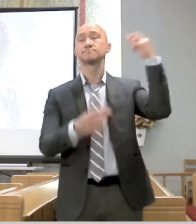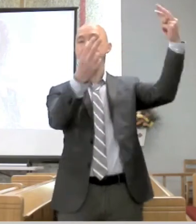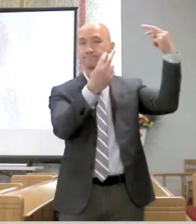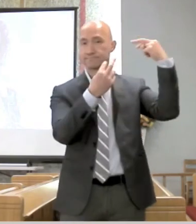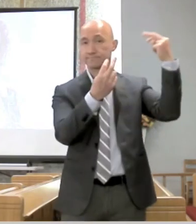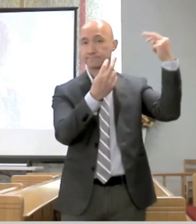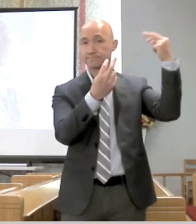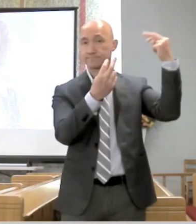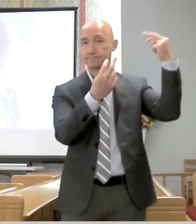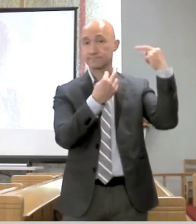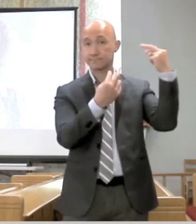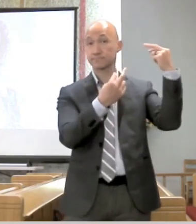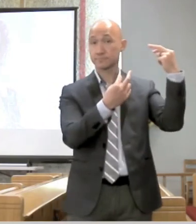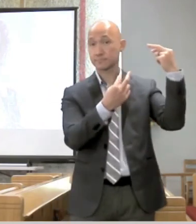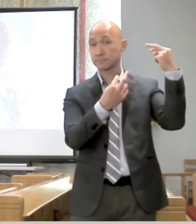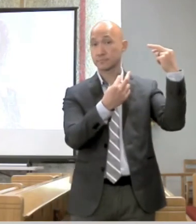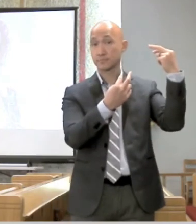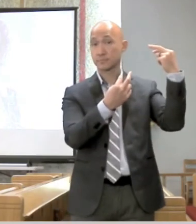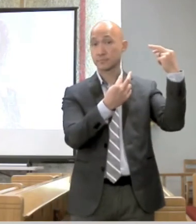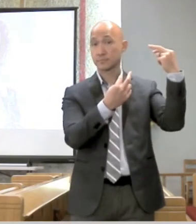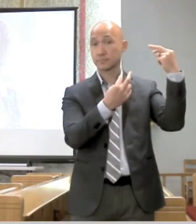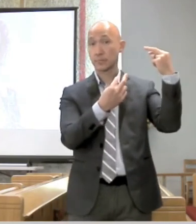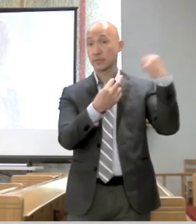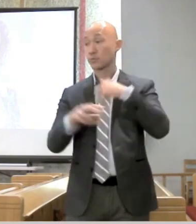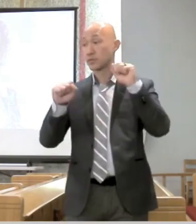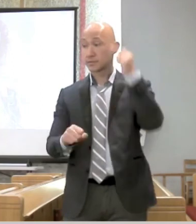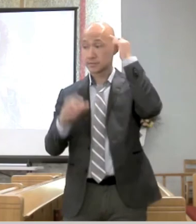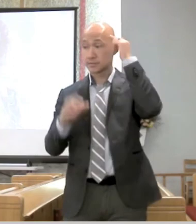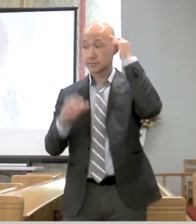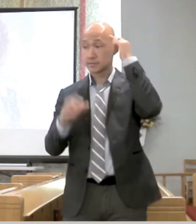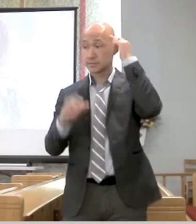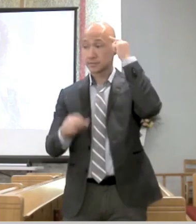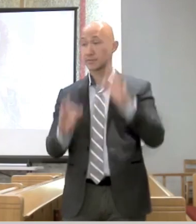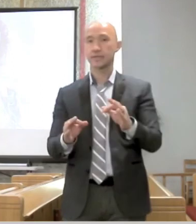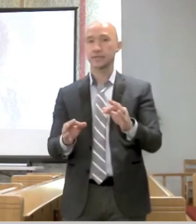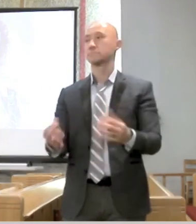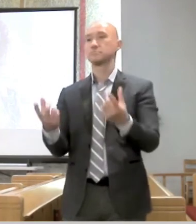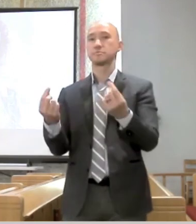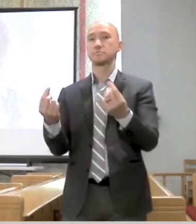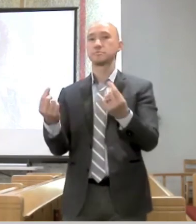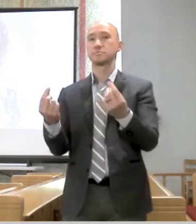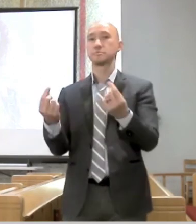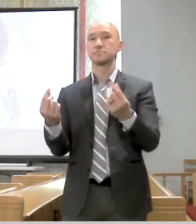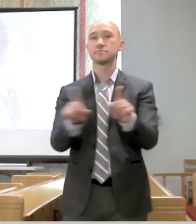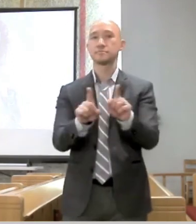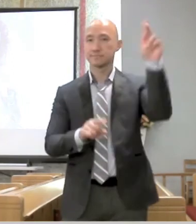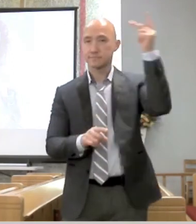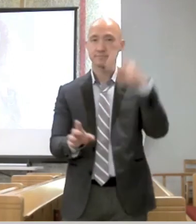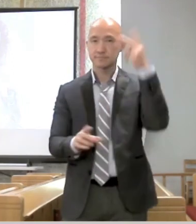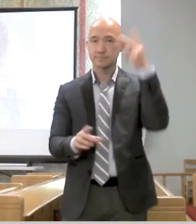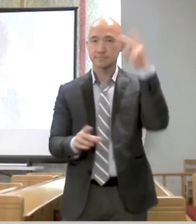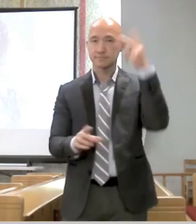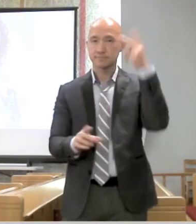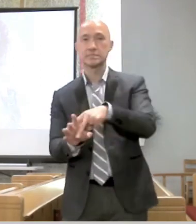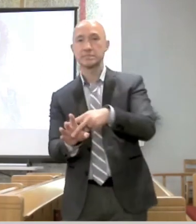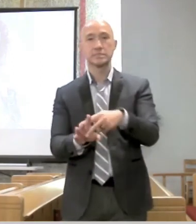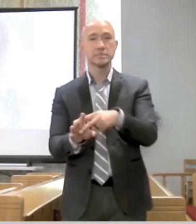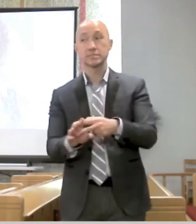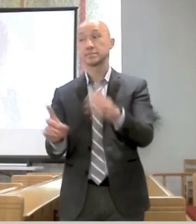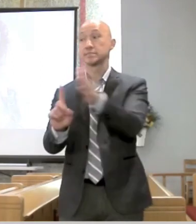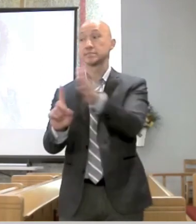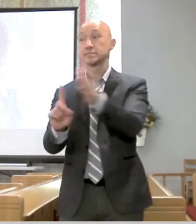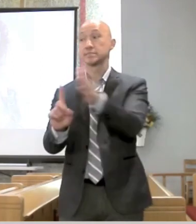us right next to God, not against him, or else we're going to be run over. We're going to be plowed right